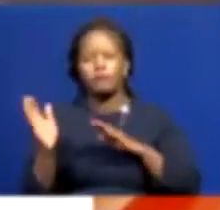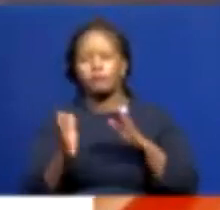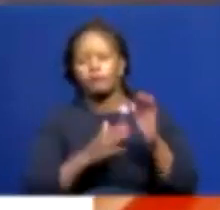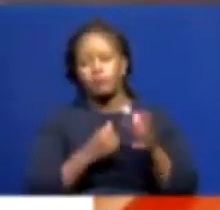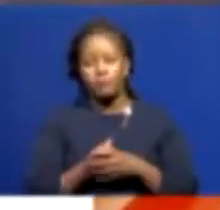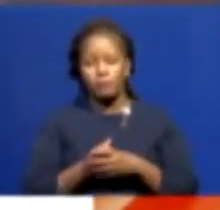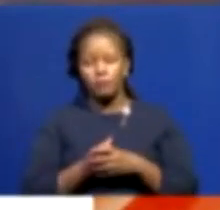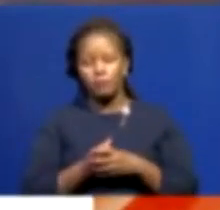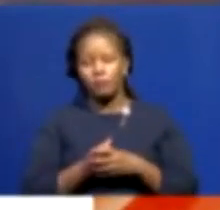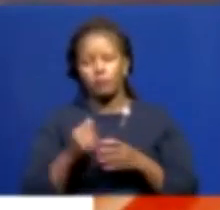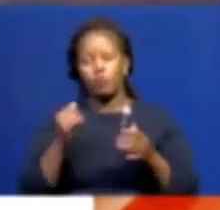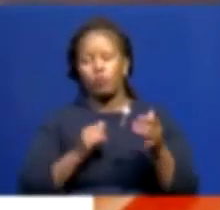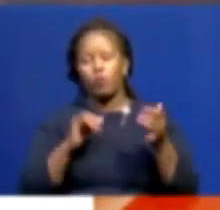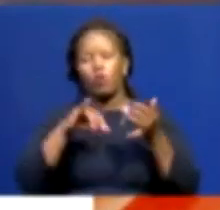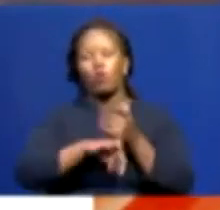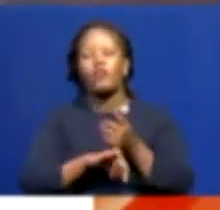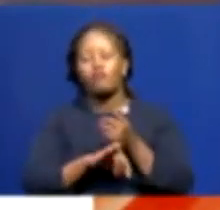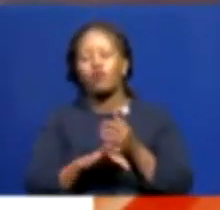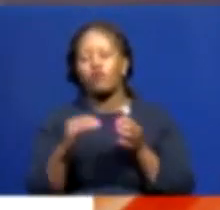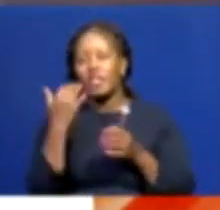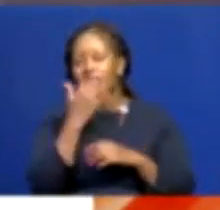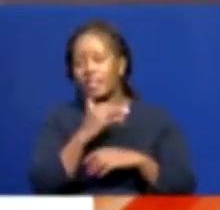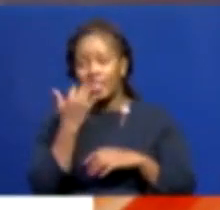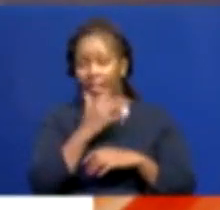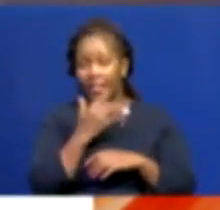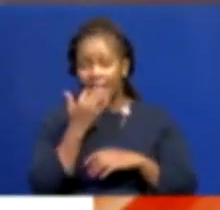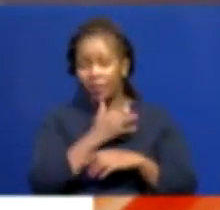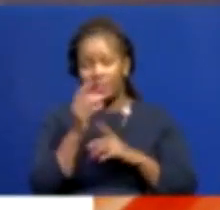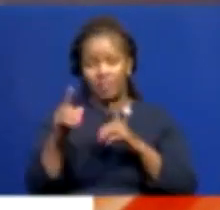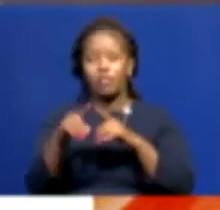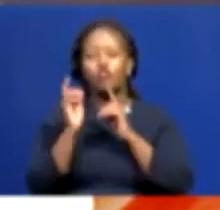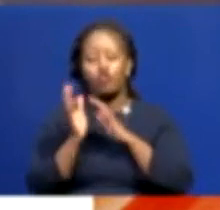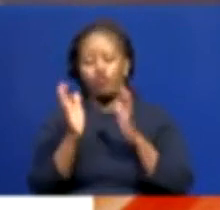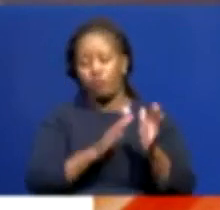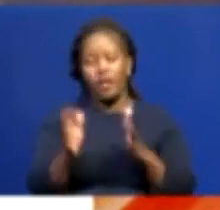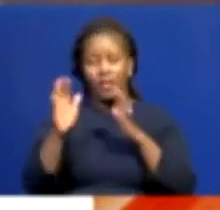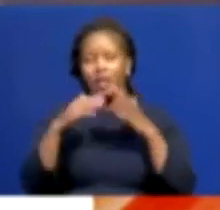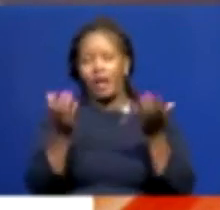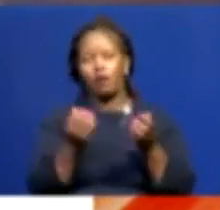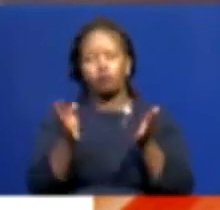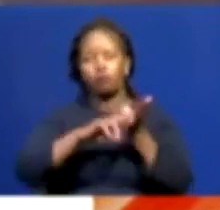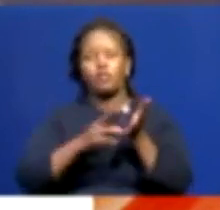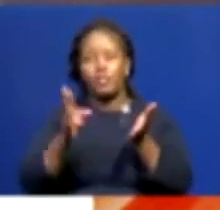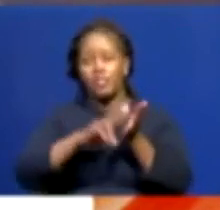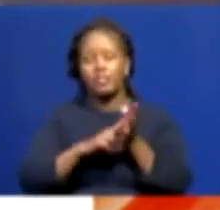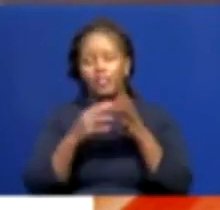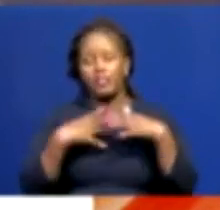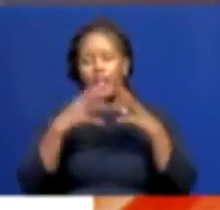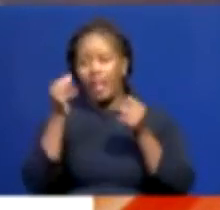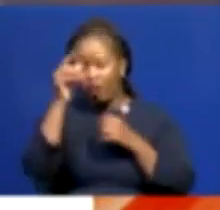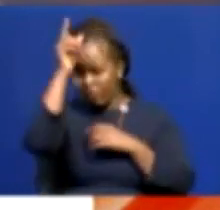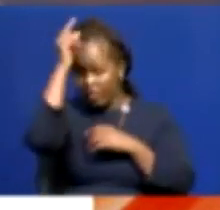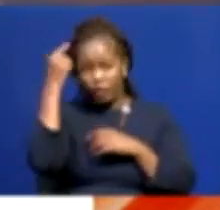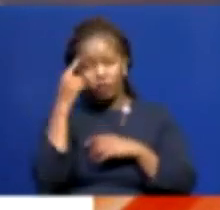The spouse of the Deputy President, Pastor Dorcas Rigathi, is on course in her plan to roll out a health village for treatment